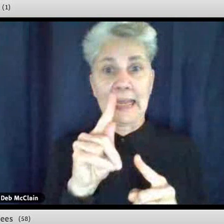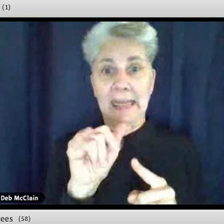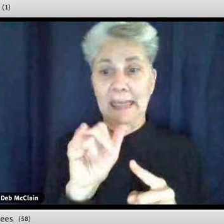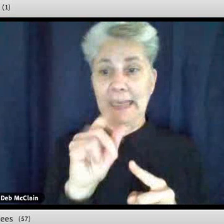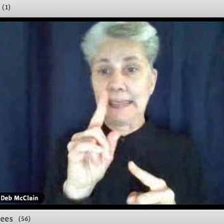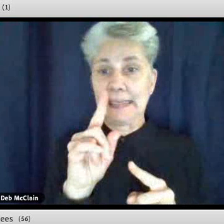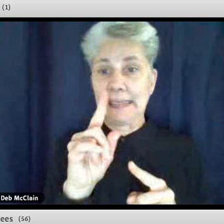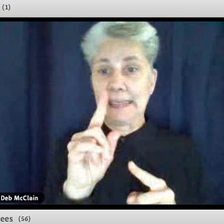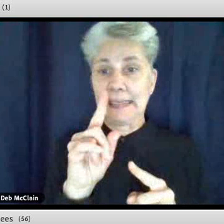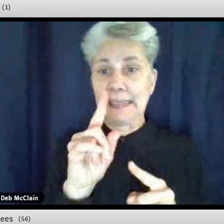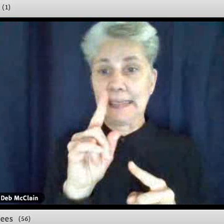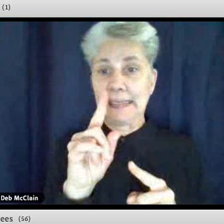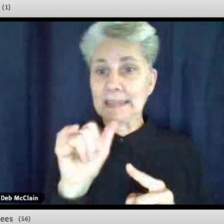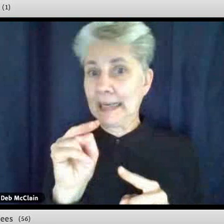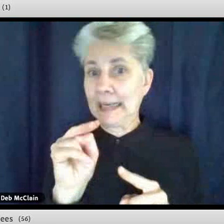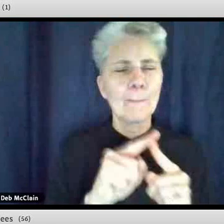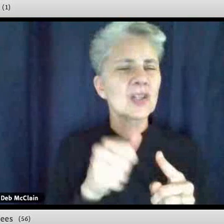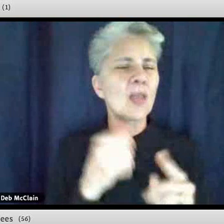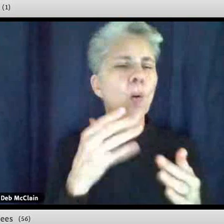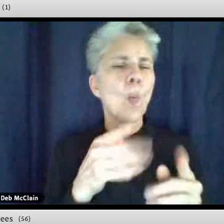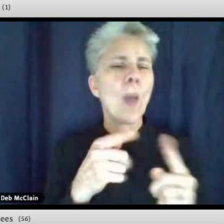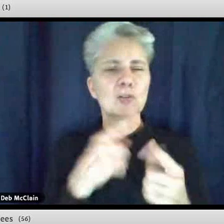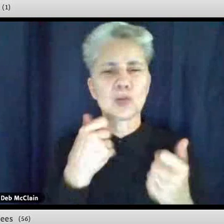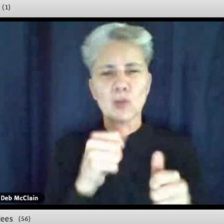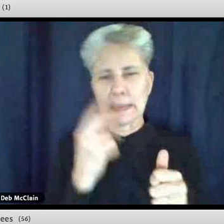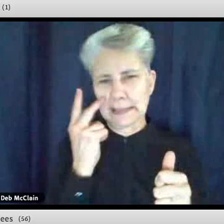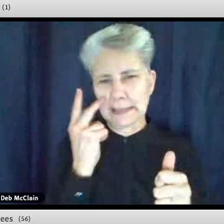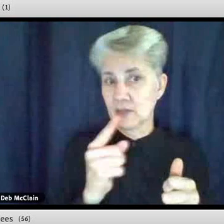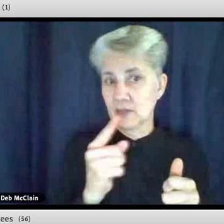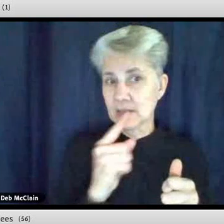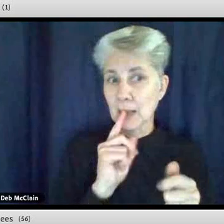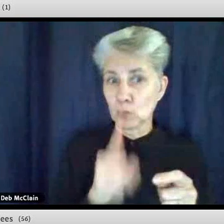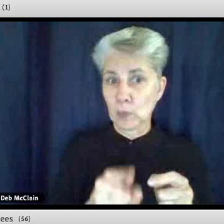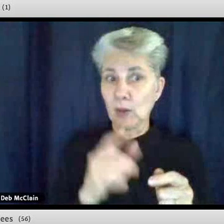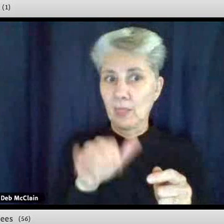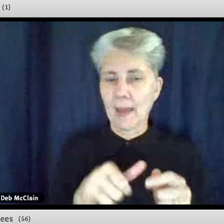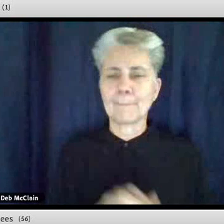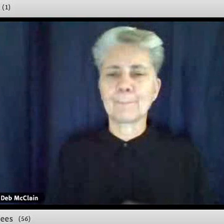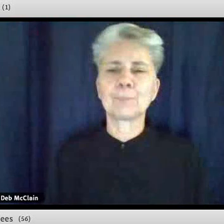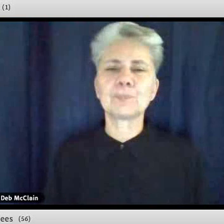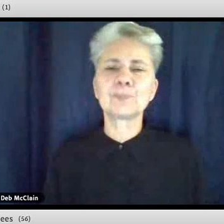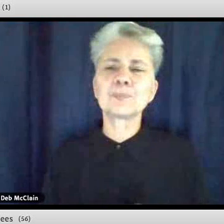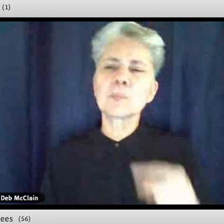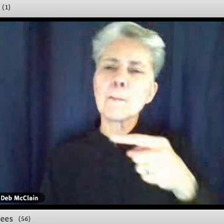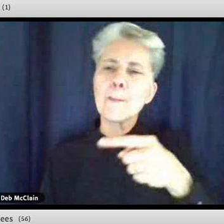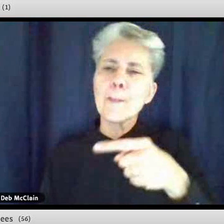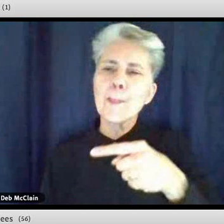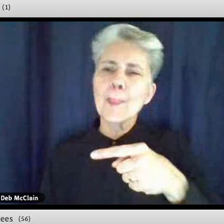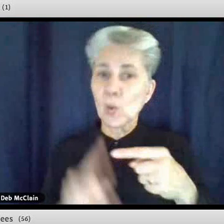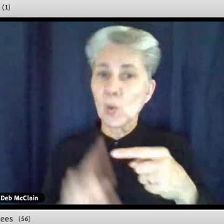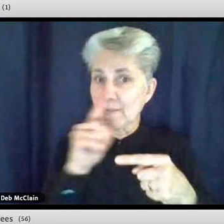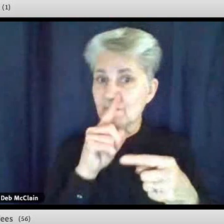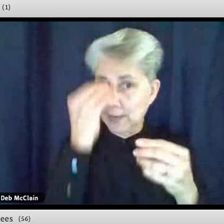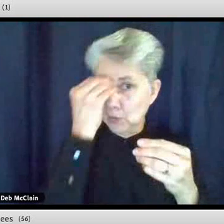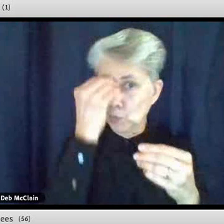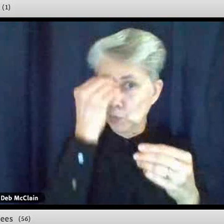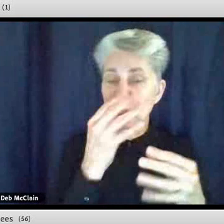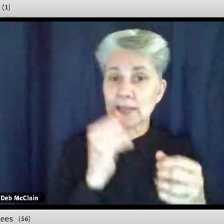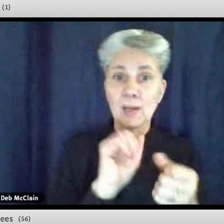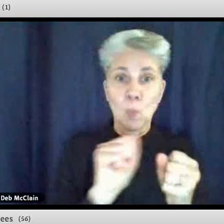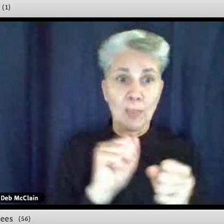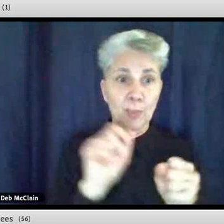online. I'm saying that you probably could fake a LinkedIn account, but it's just another way to kind of try to see if somebody